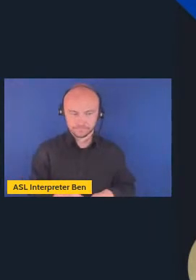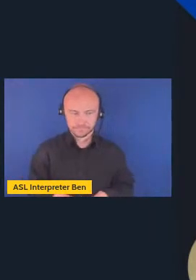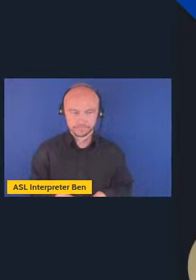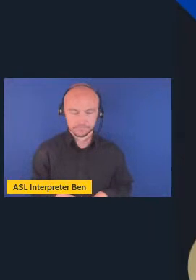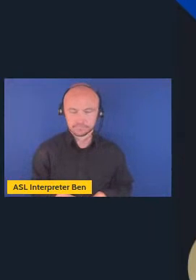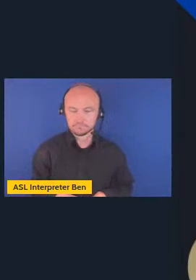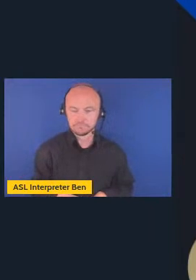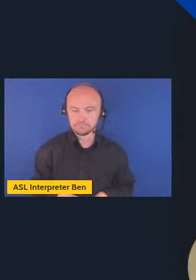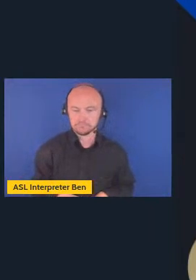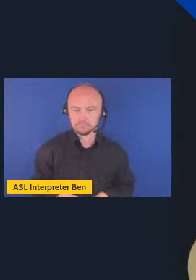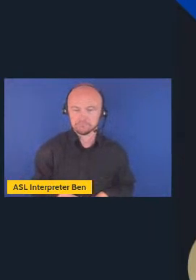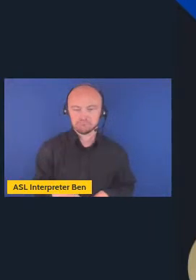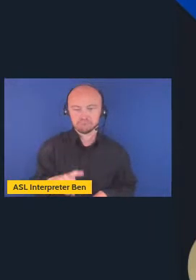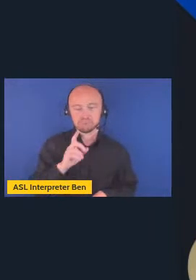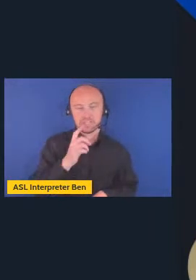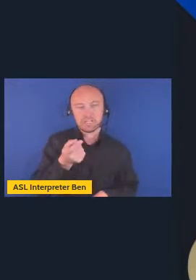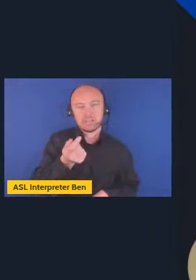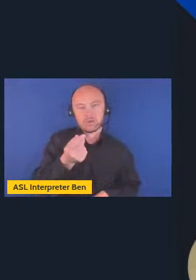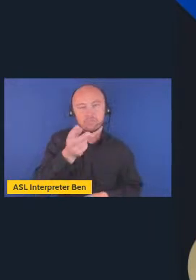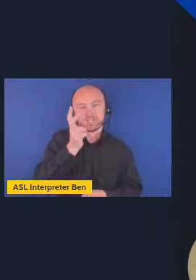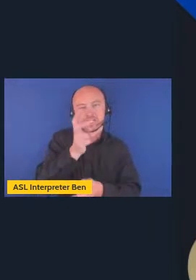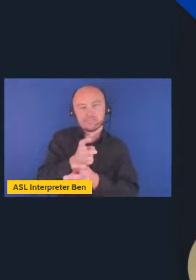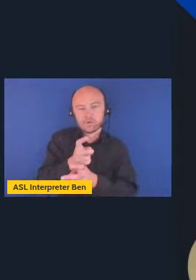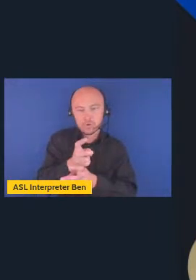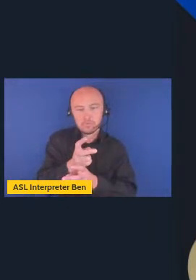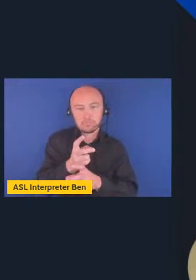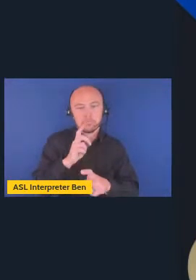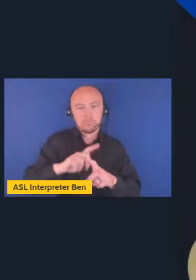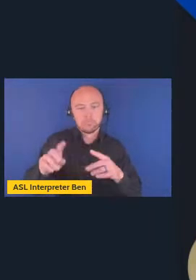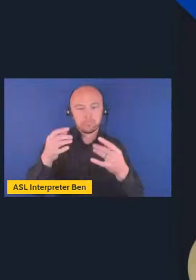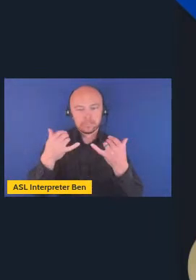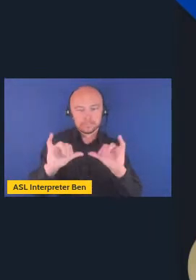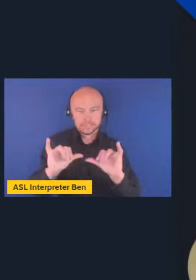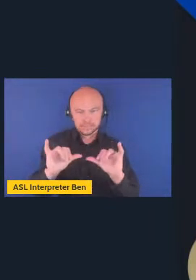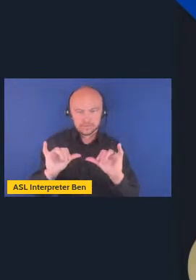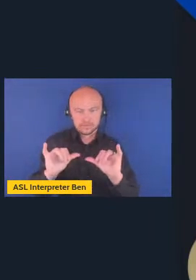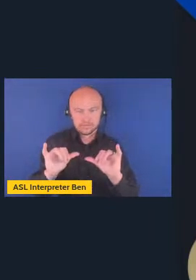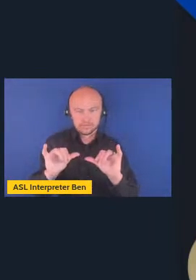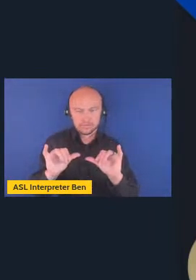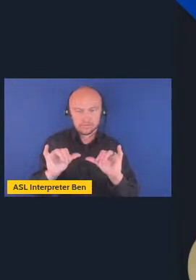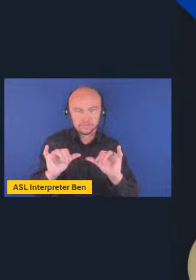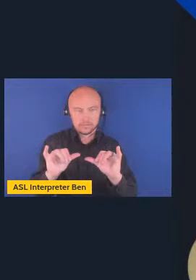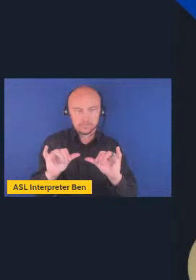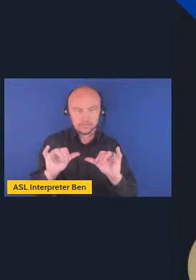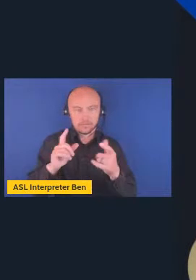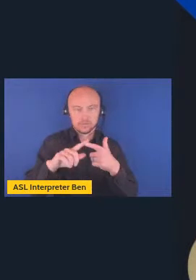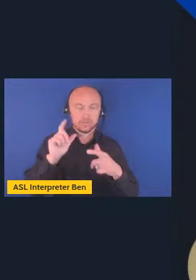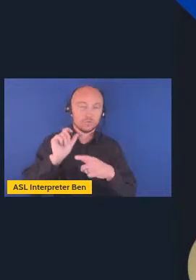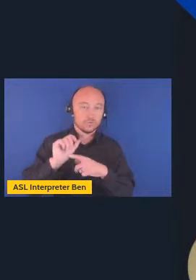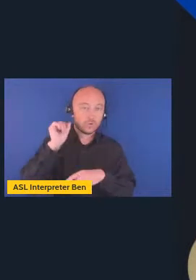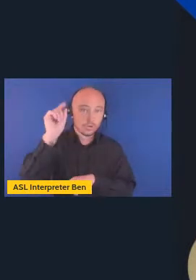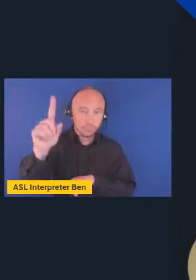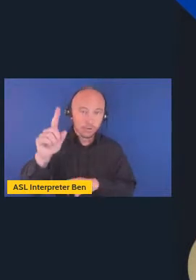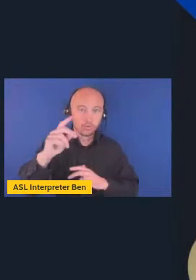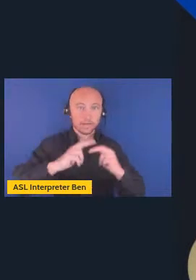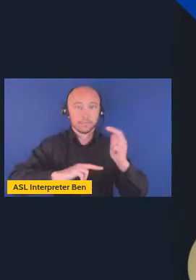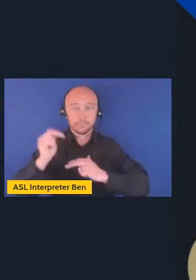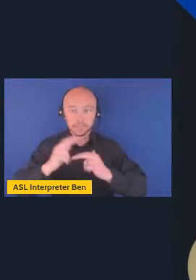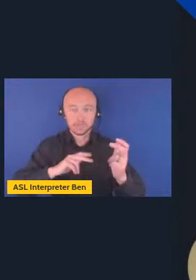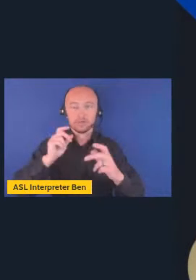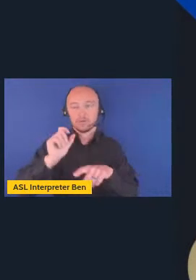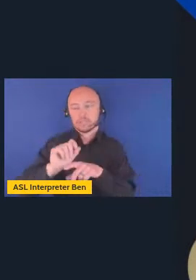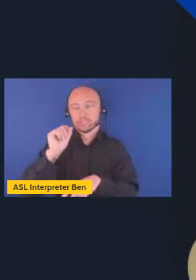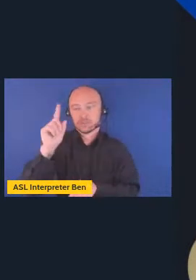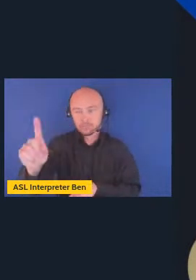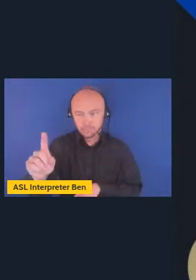it to be somewhat difficult, but it was still awesome. We were able to build, deploy,